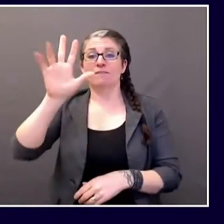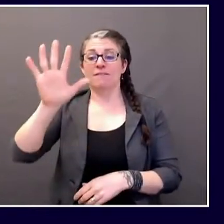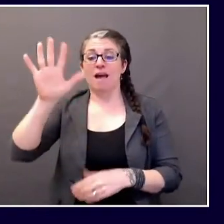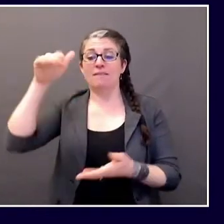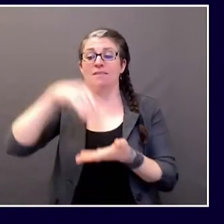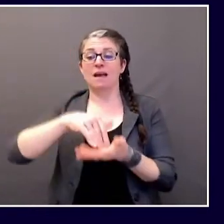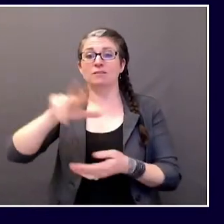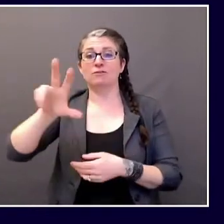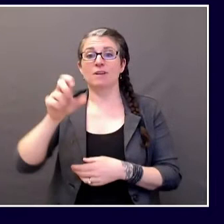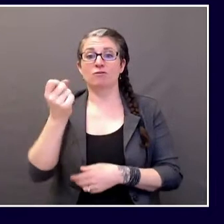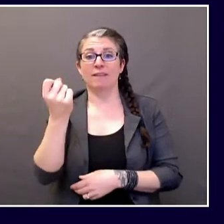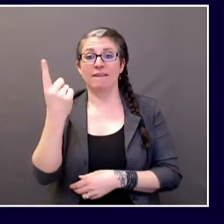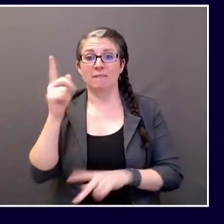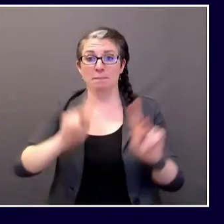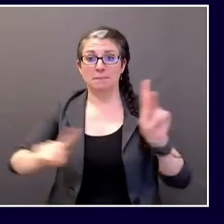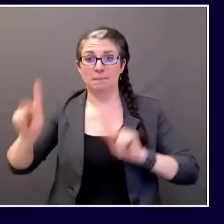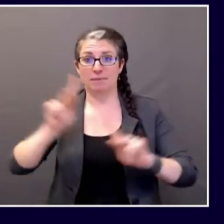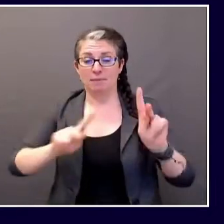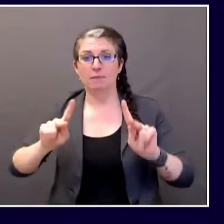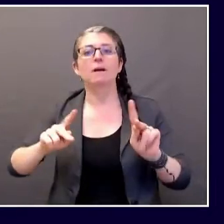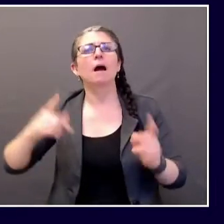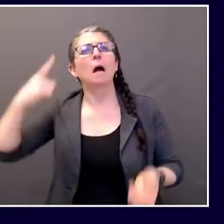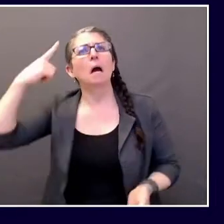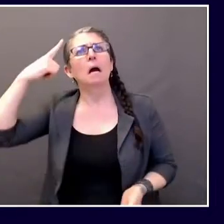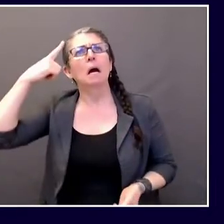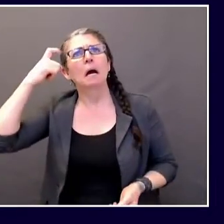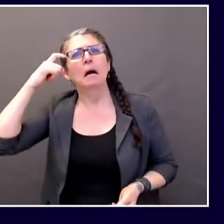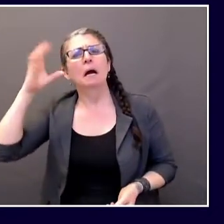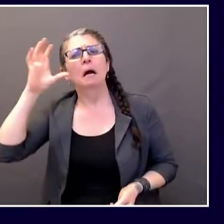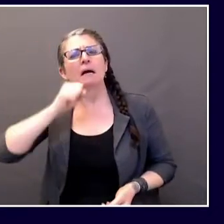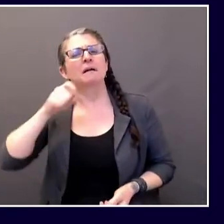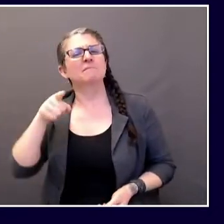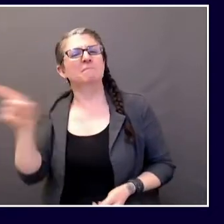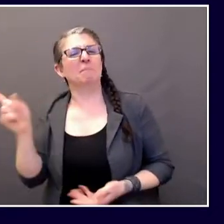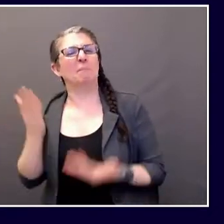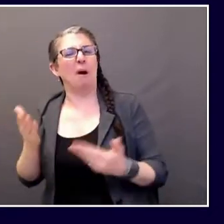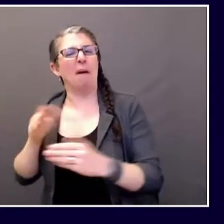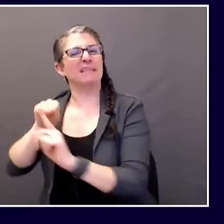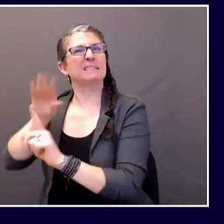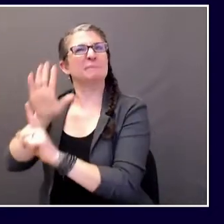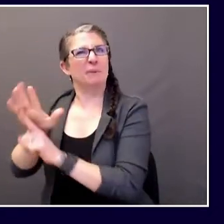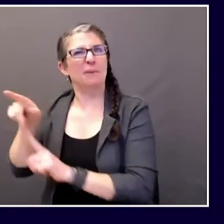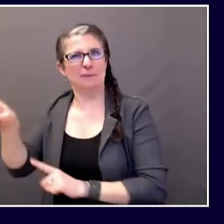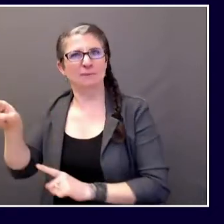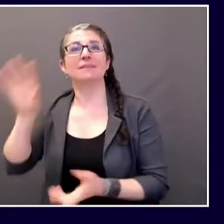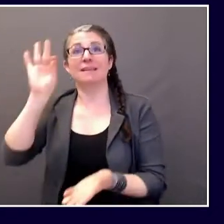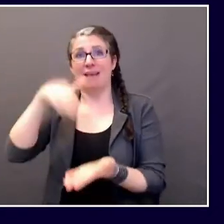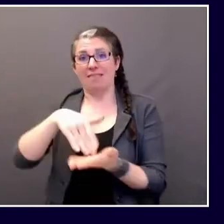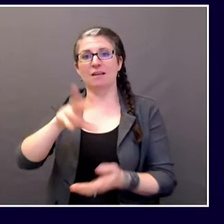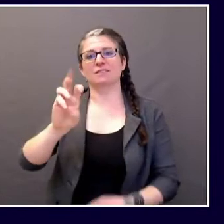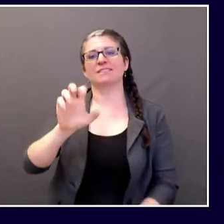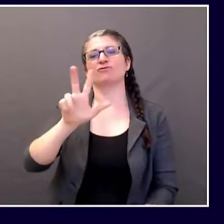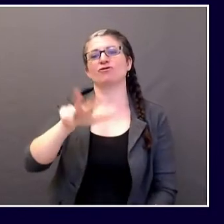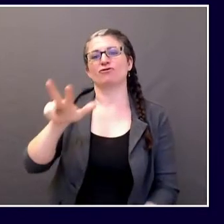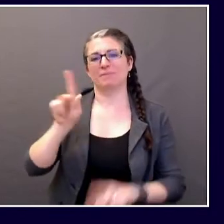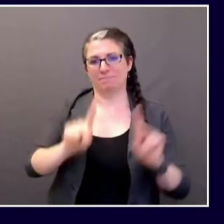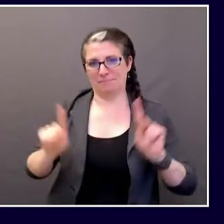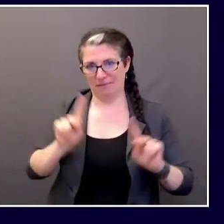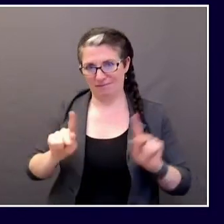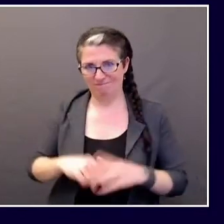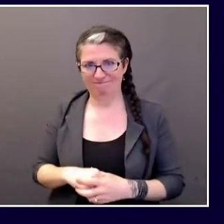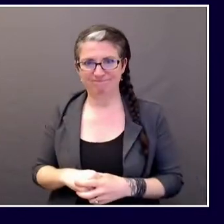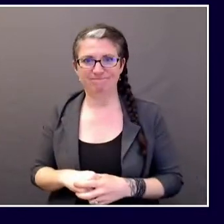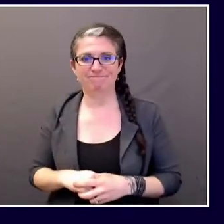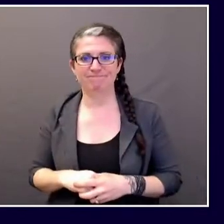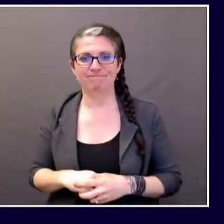9,633 are probable cases. 703 Maine people have died, sadly, and overall, among all of our